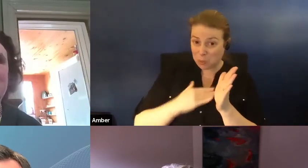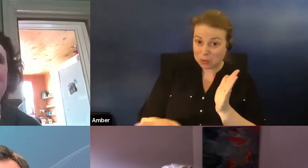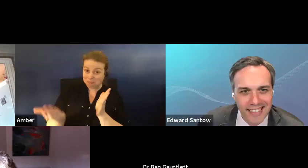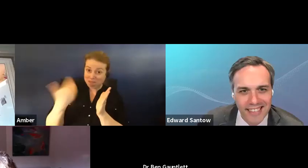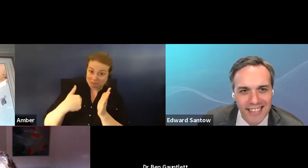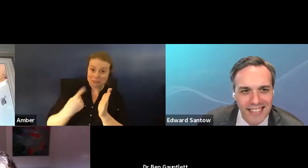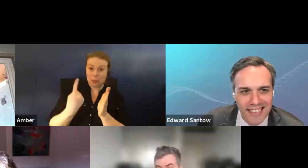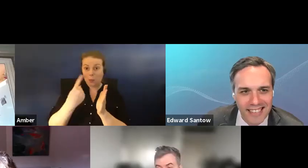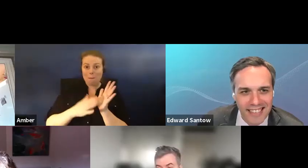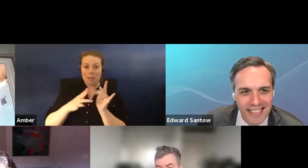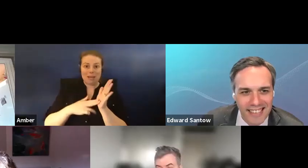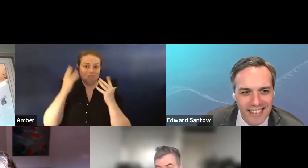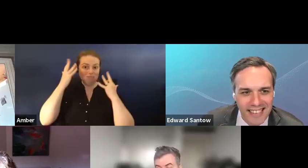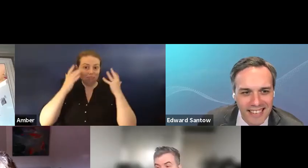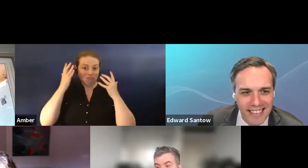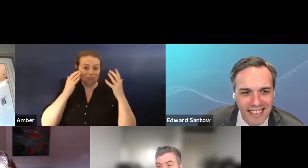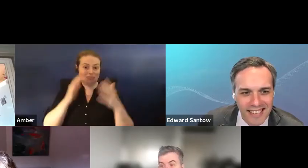least?